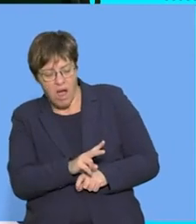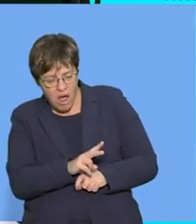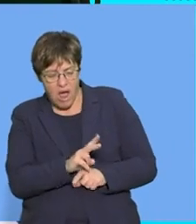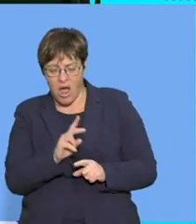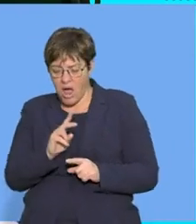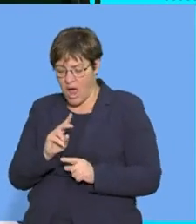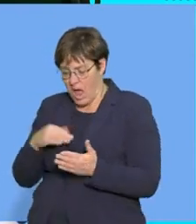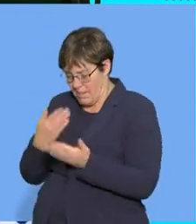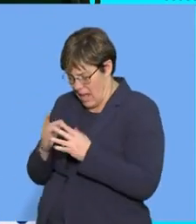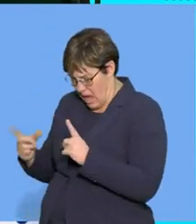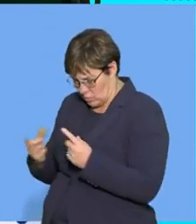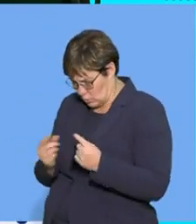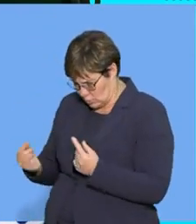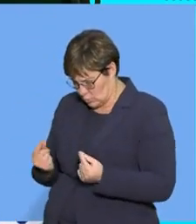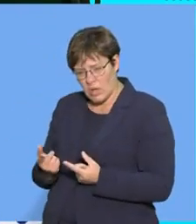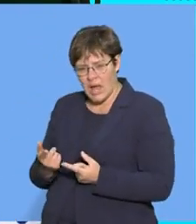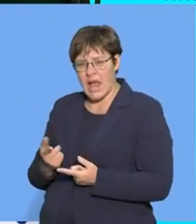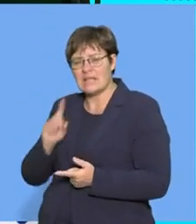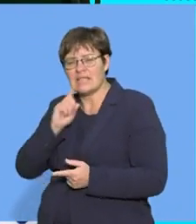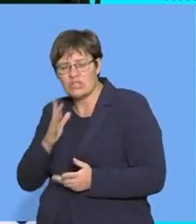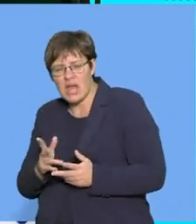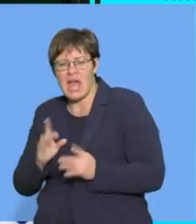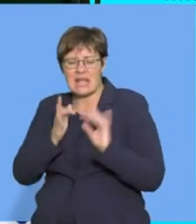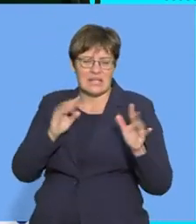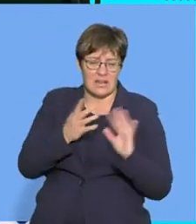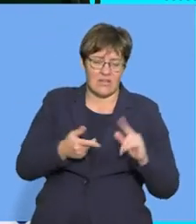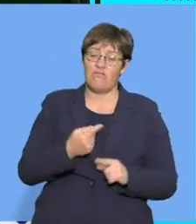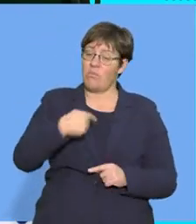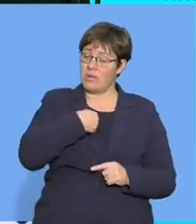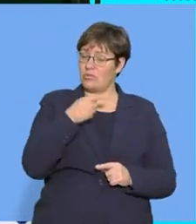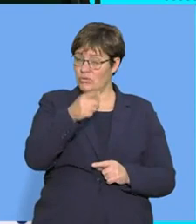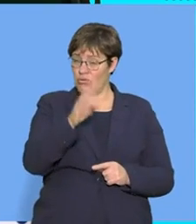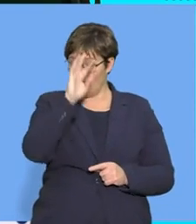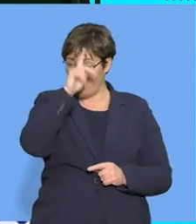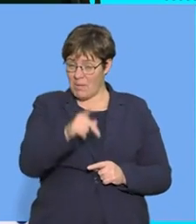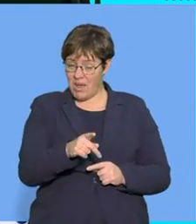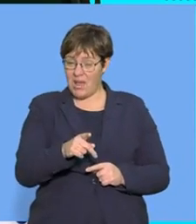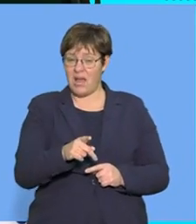and the internet itself. But from me to you, remember, mathematics is food